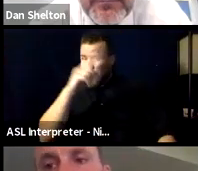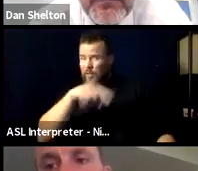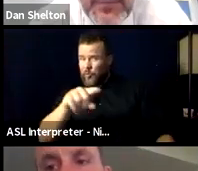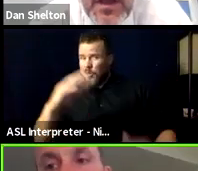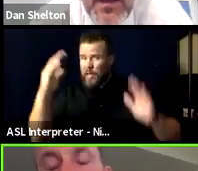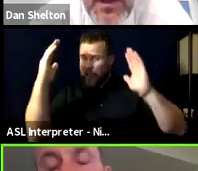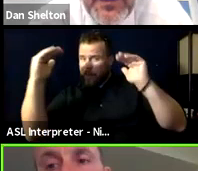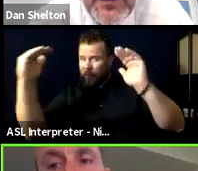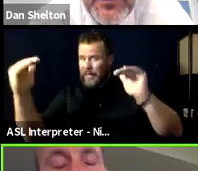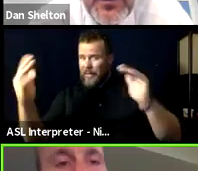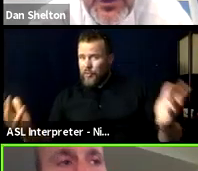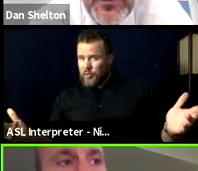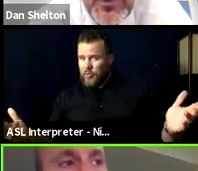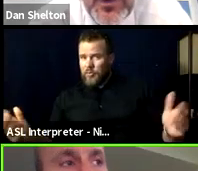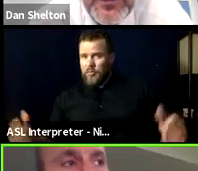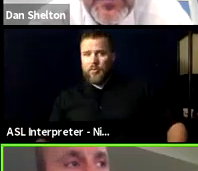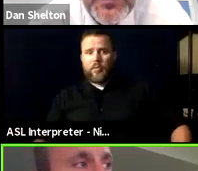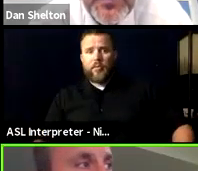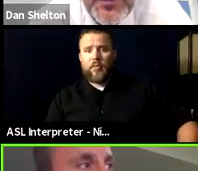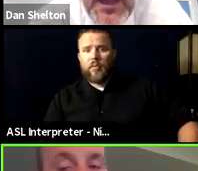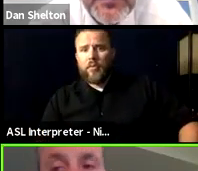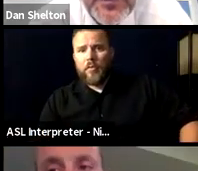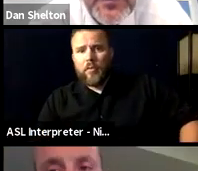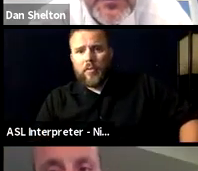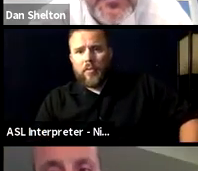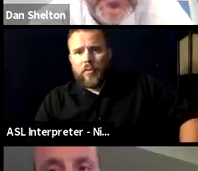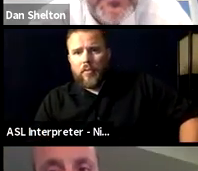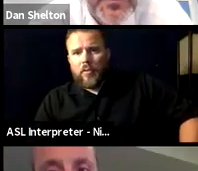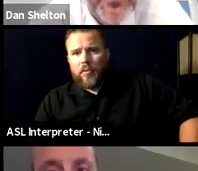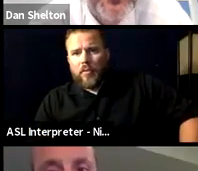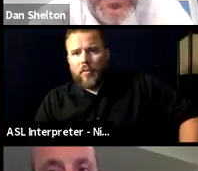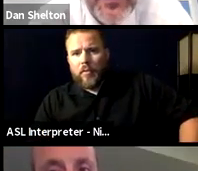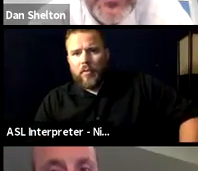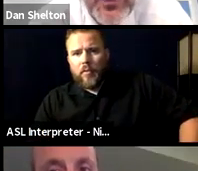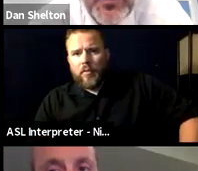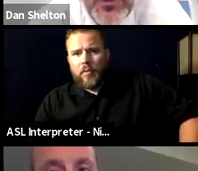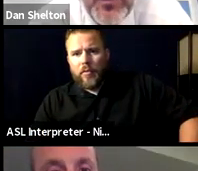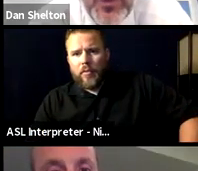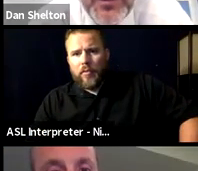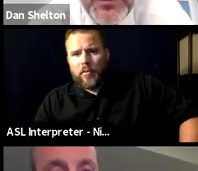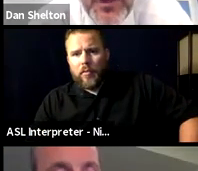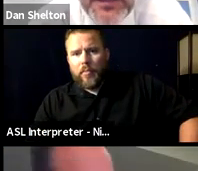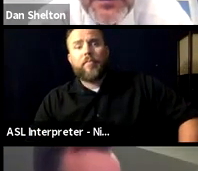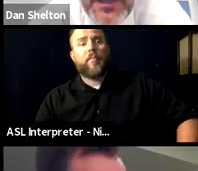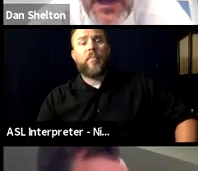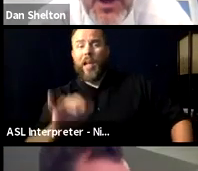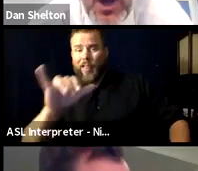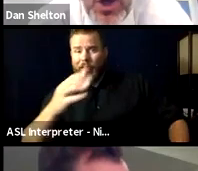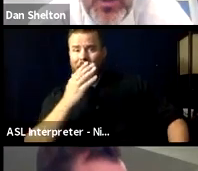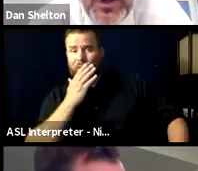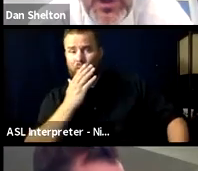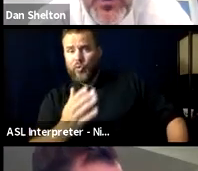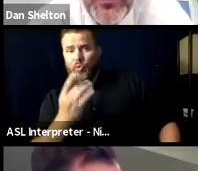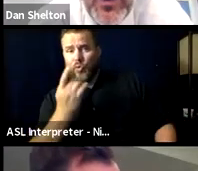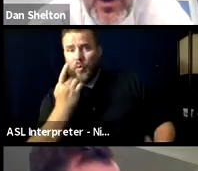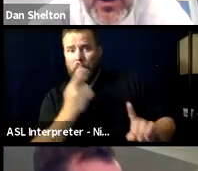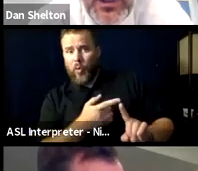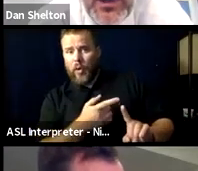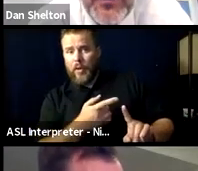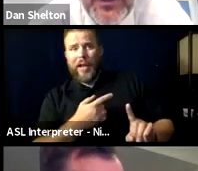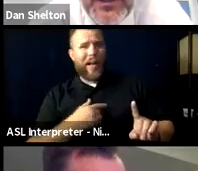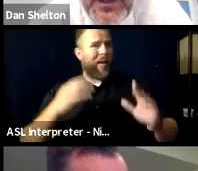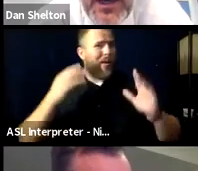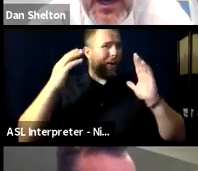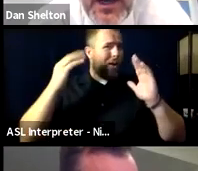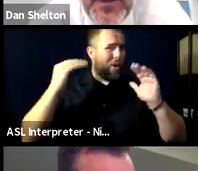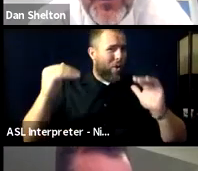expectations. Yeah, Mr. Pulaski, sorry. I think it's a really good point, Mr. Blasky, and I would hope with all